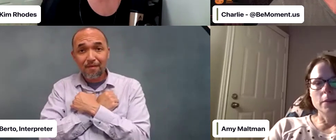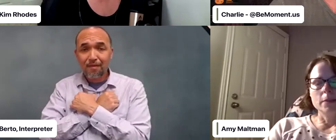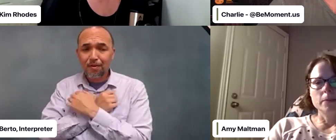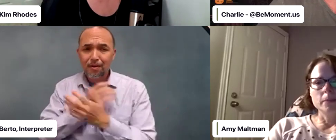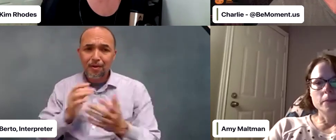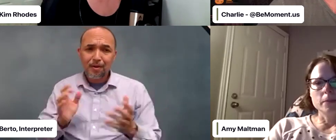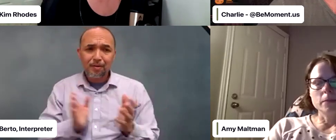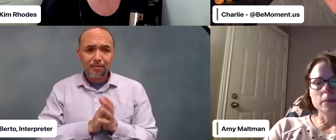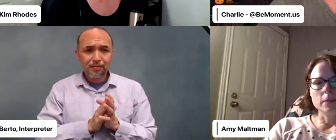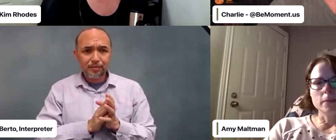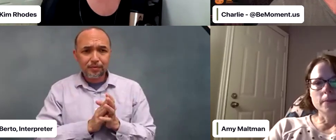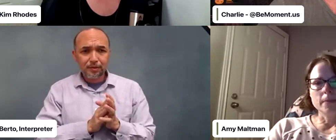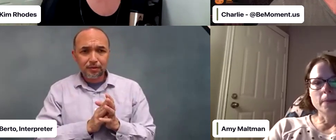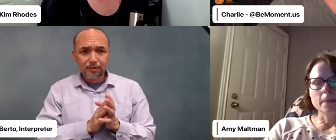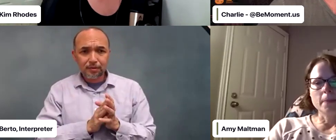who